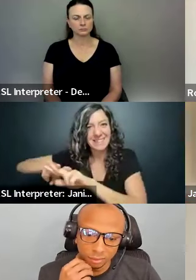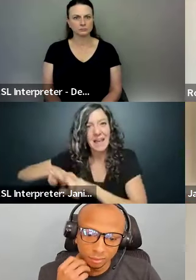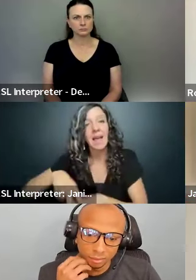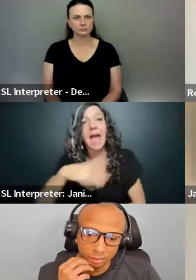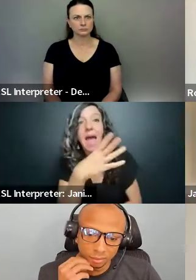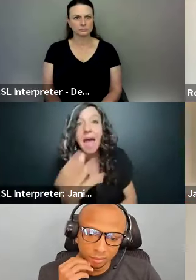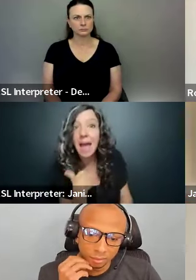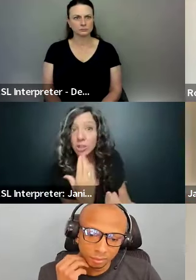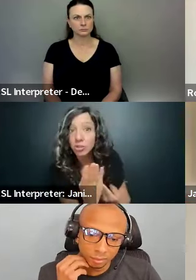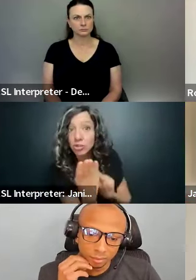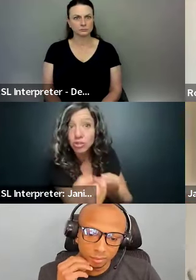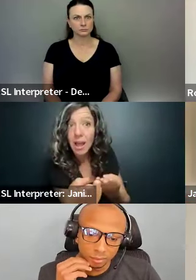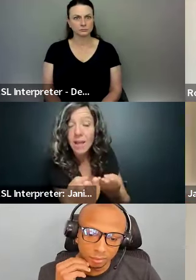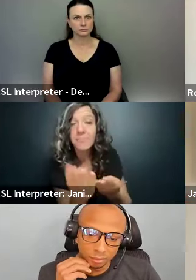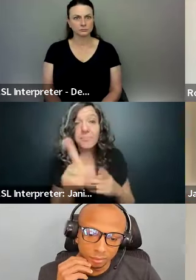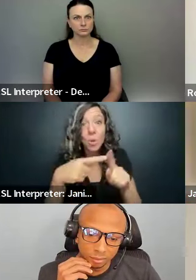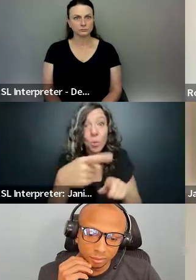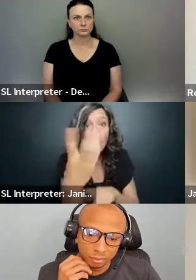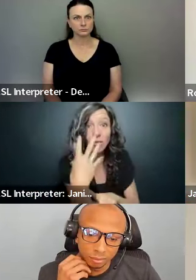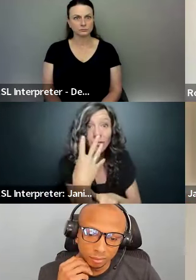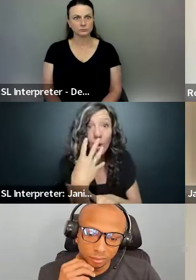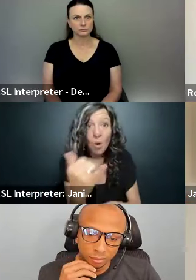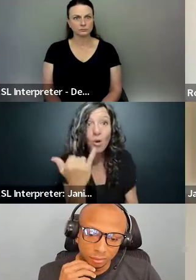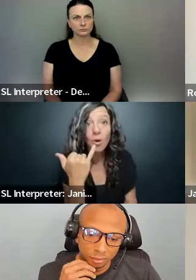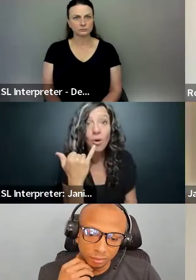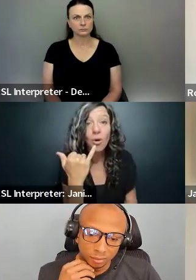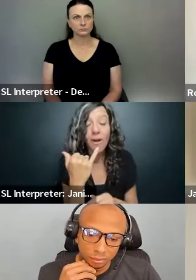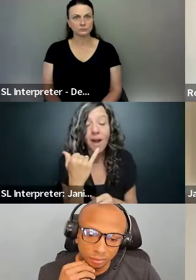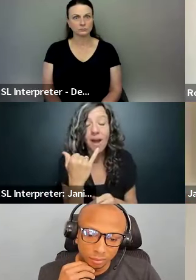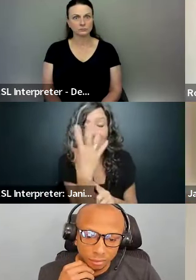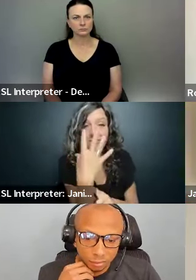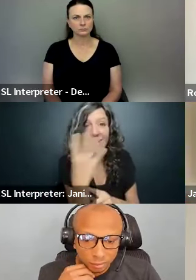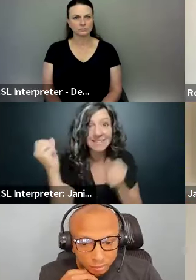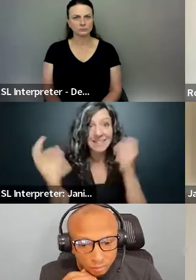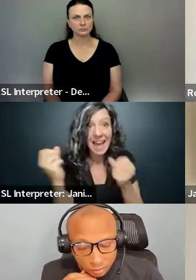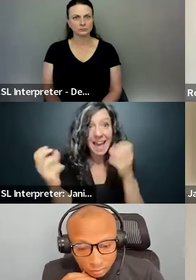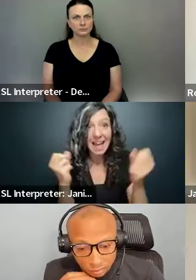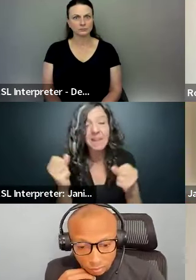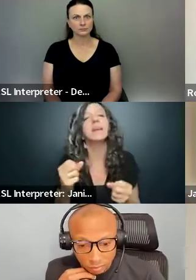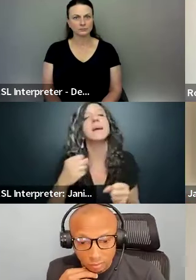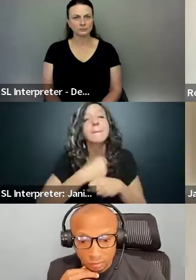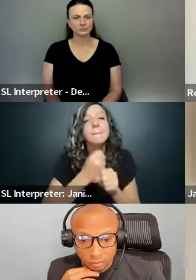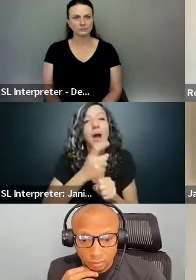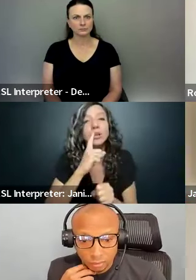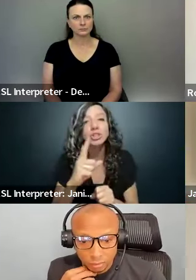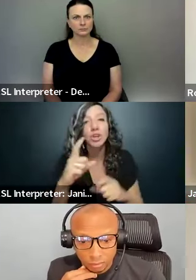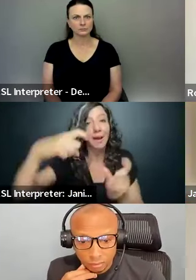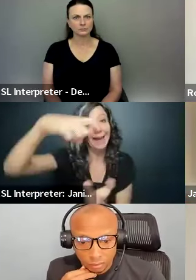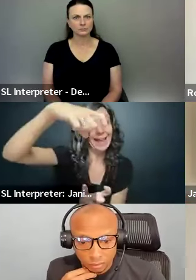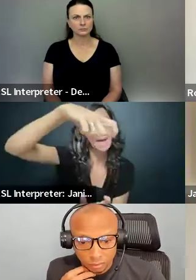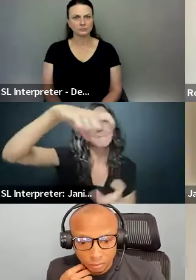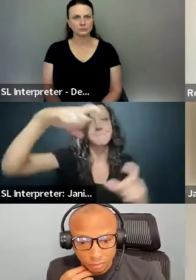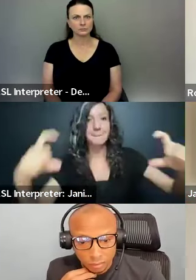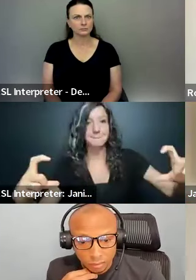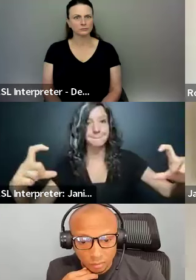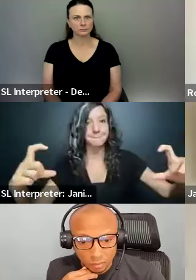do the videos, just flip your phone so you see like the full screen, so you don't see the black part of